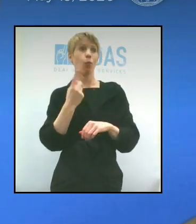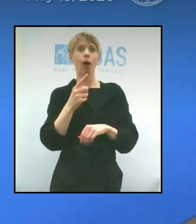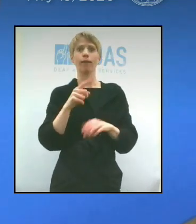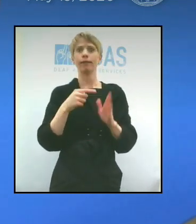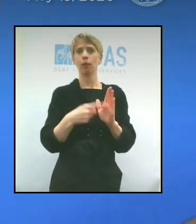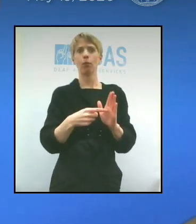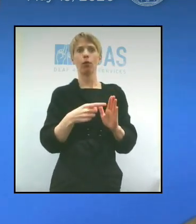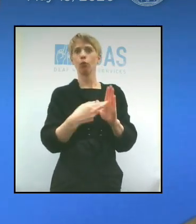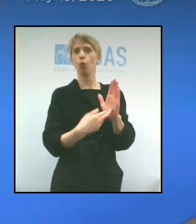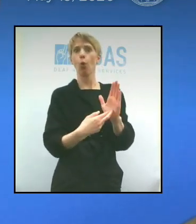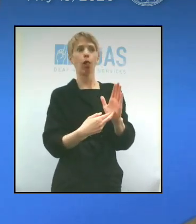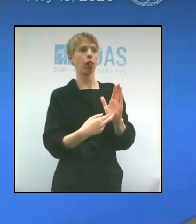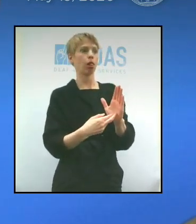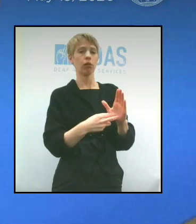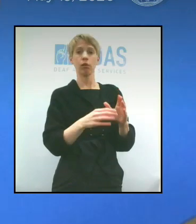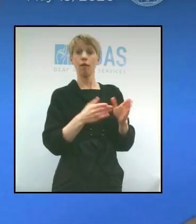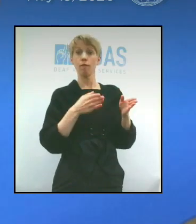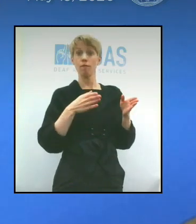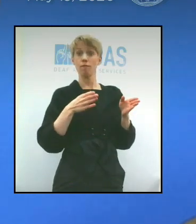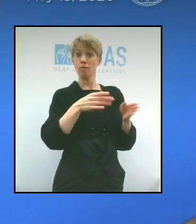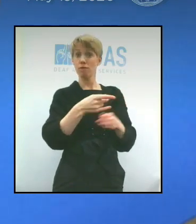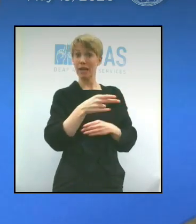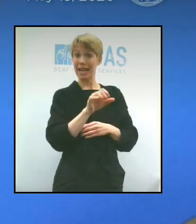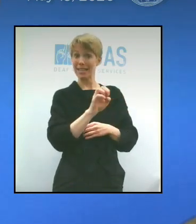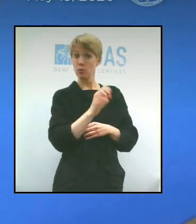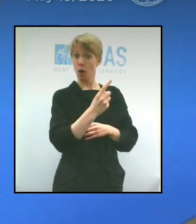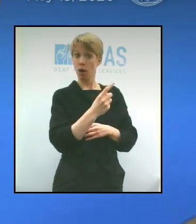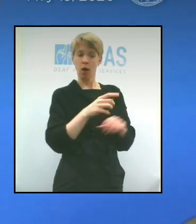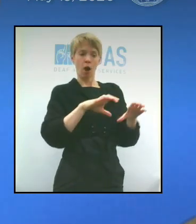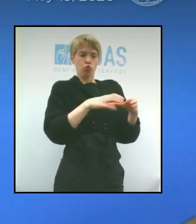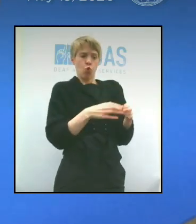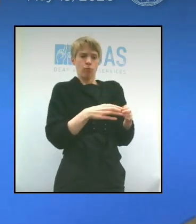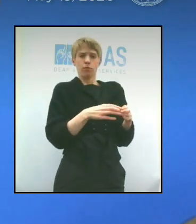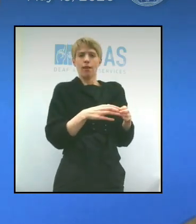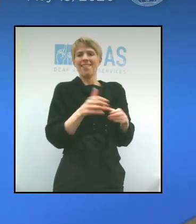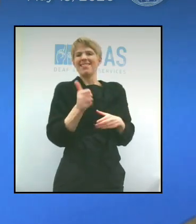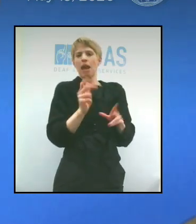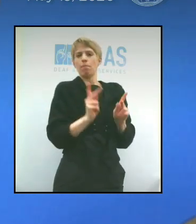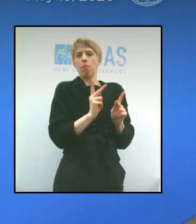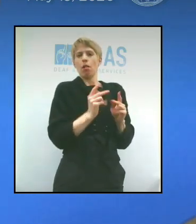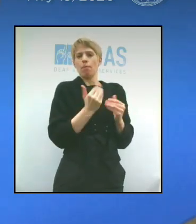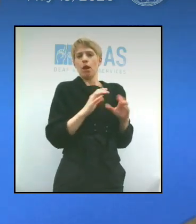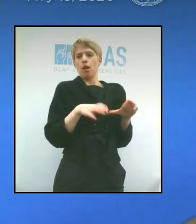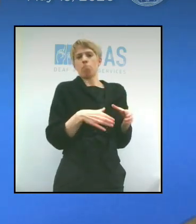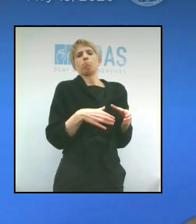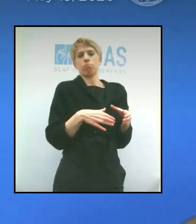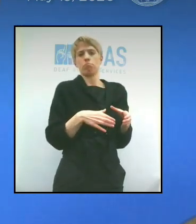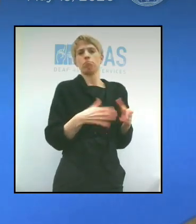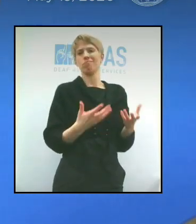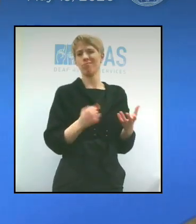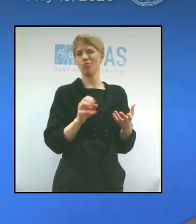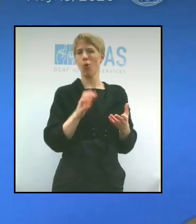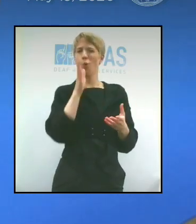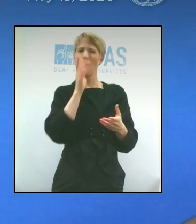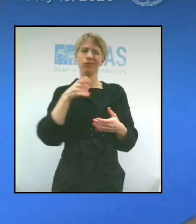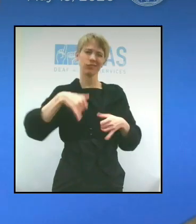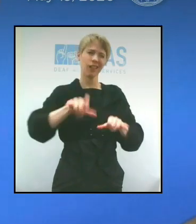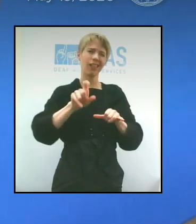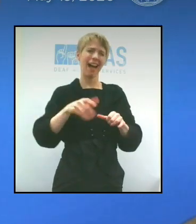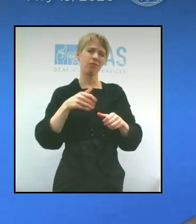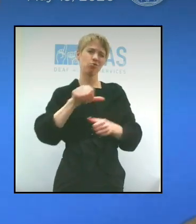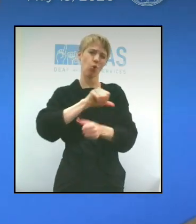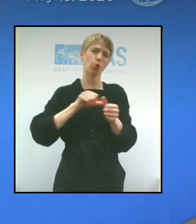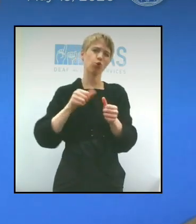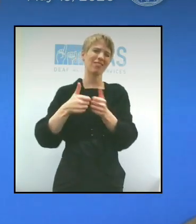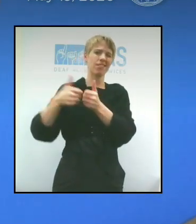really that much different. It's just we allow some businesses to reopen, but for the vast majority of us, we still need to follow the same protocols as before.